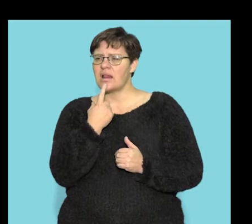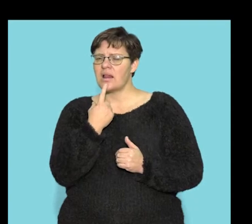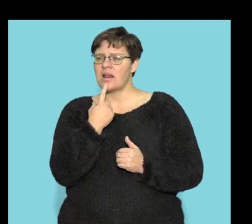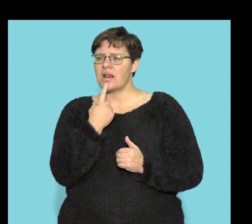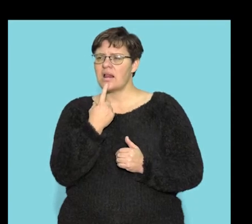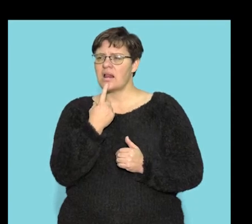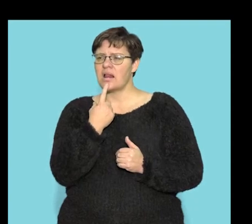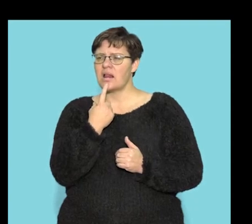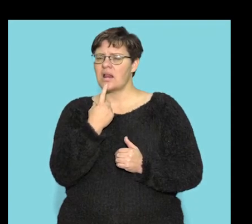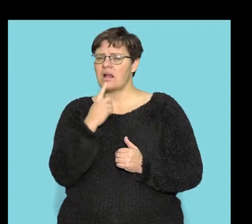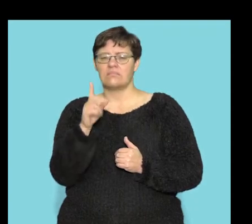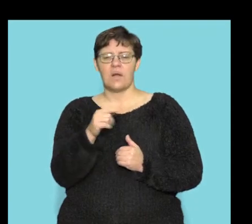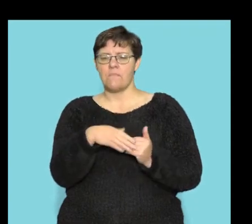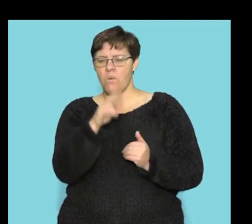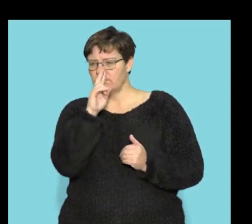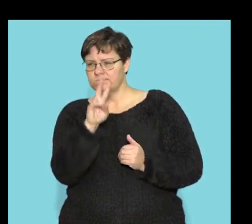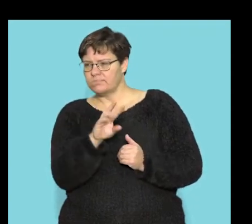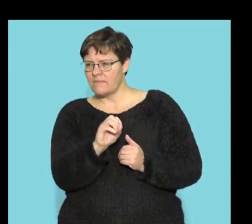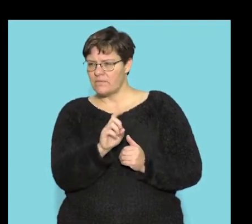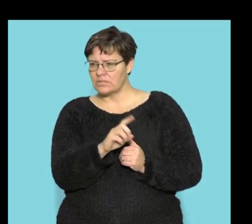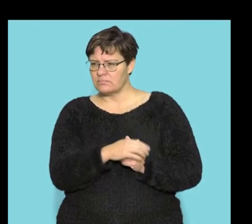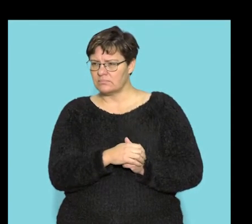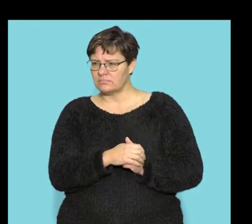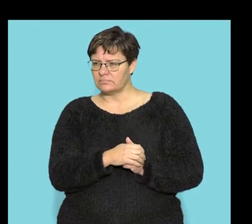Let's see what we have here.